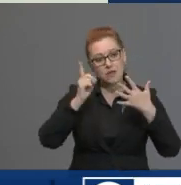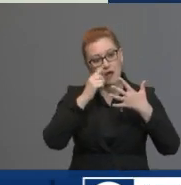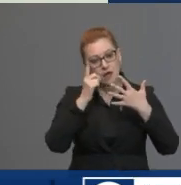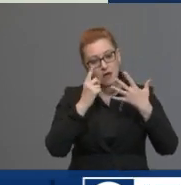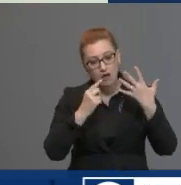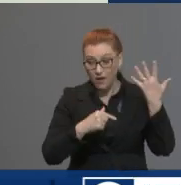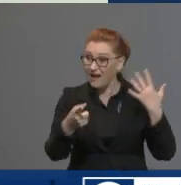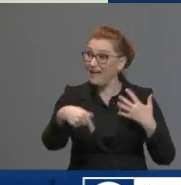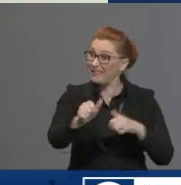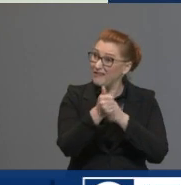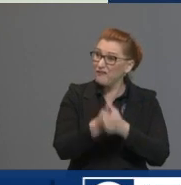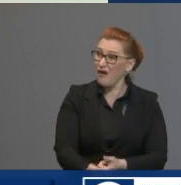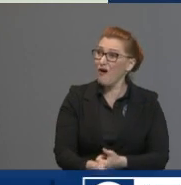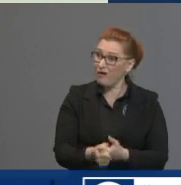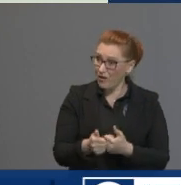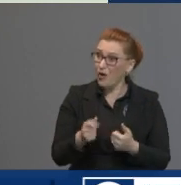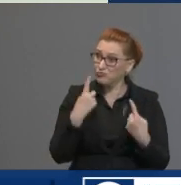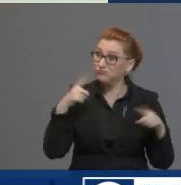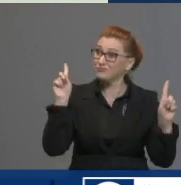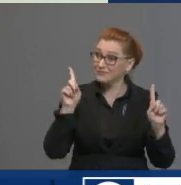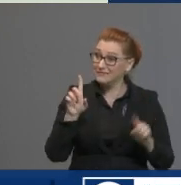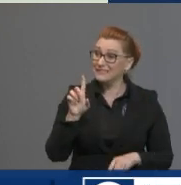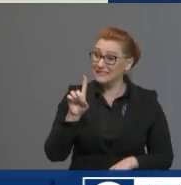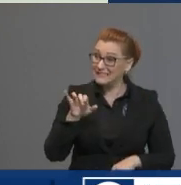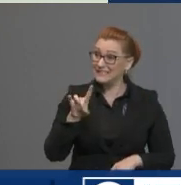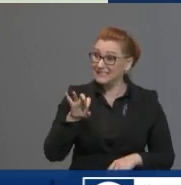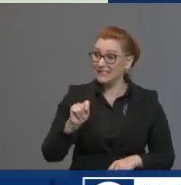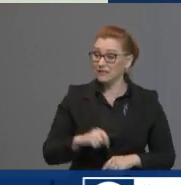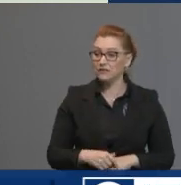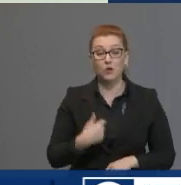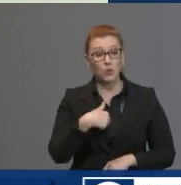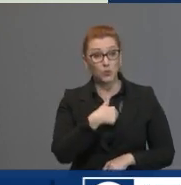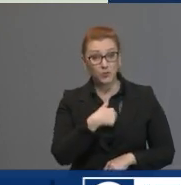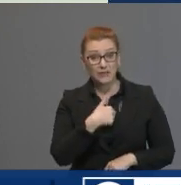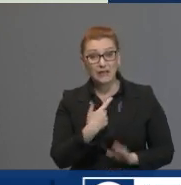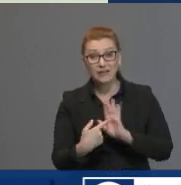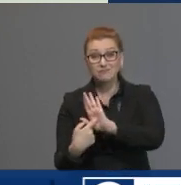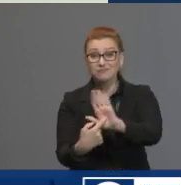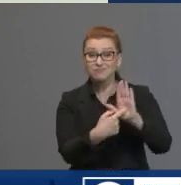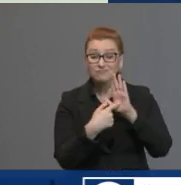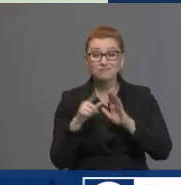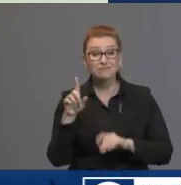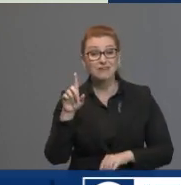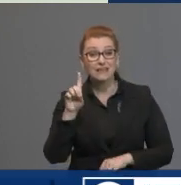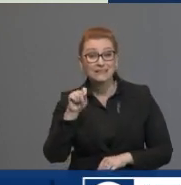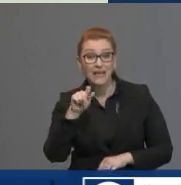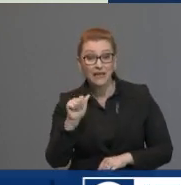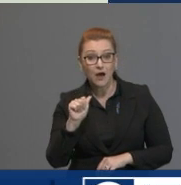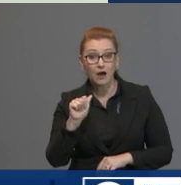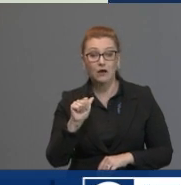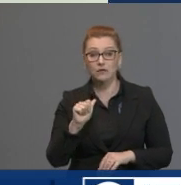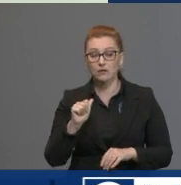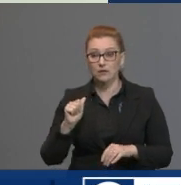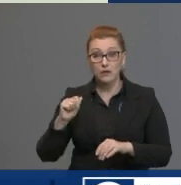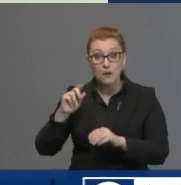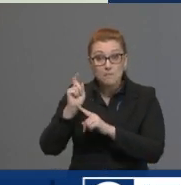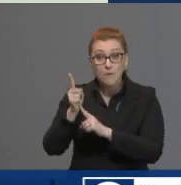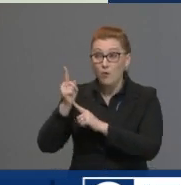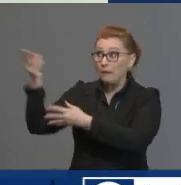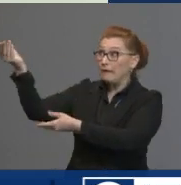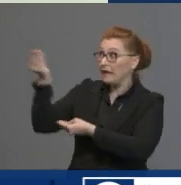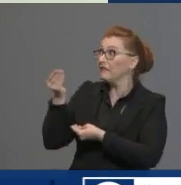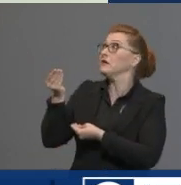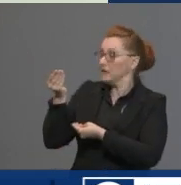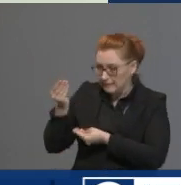have sacrificed. And we've been presenting the data in real time as we have it so that people can